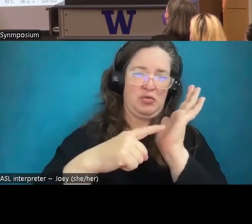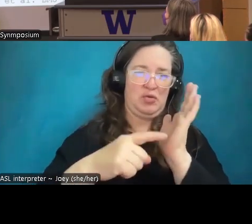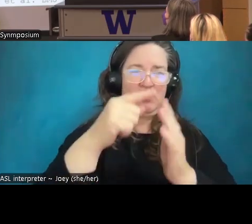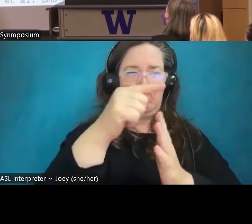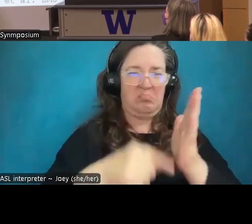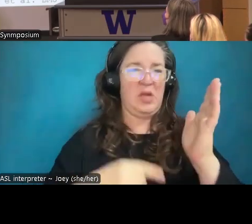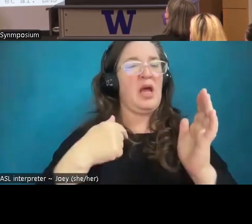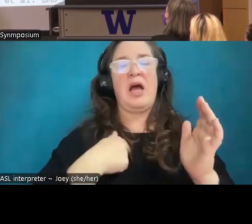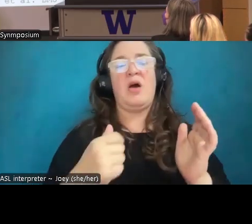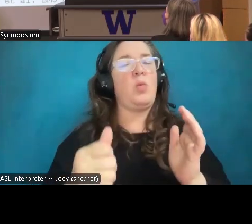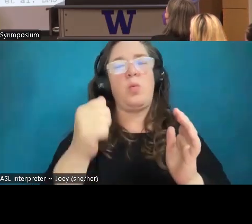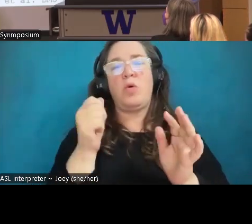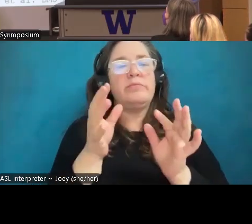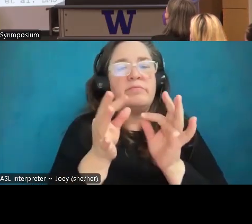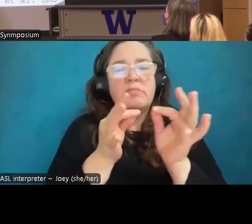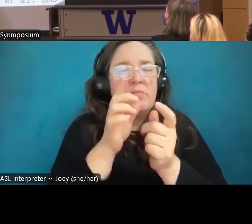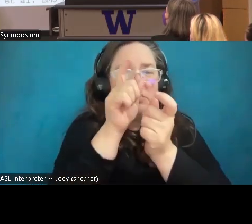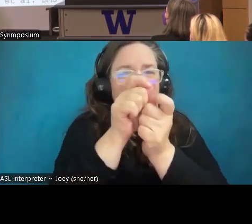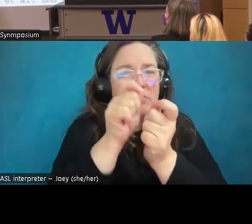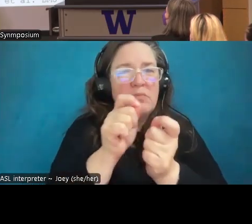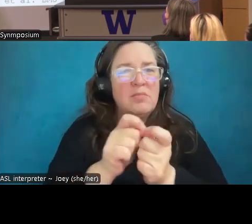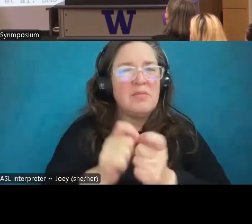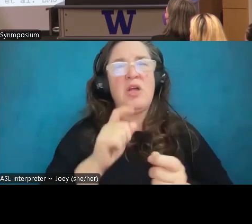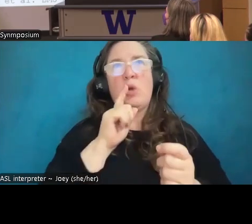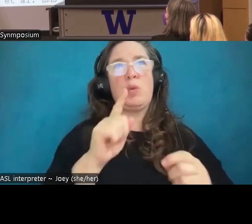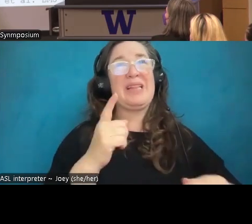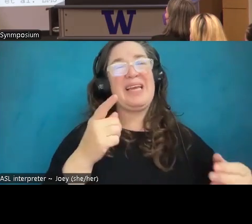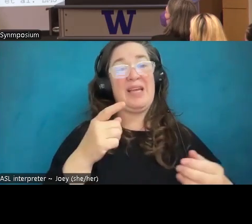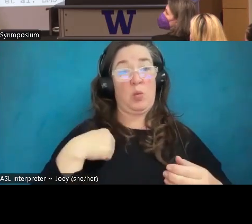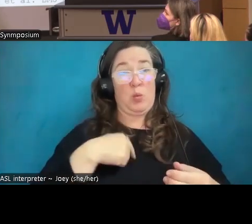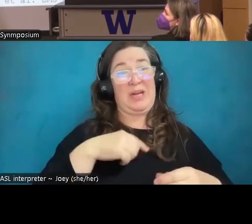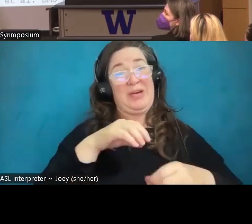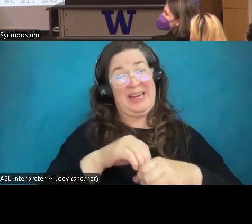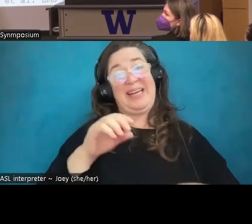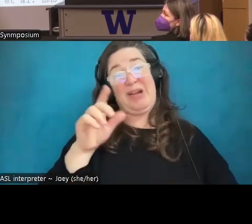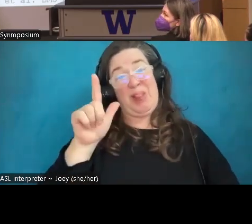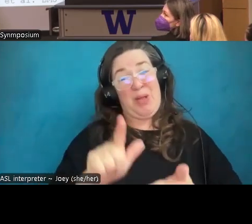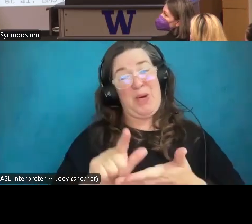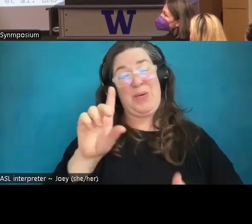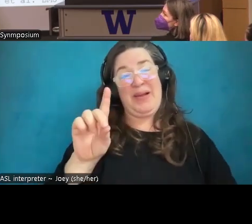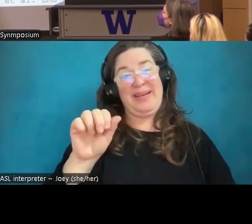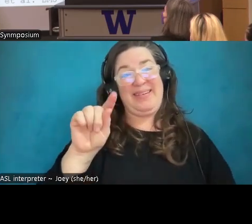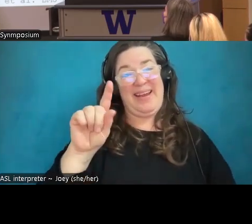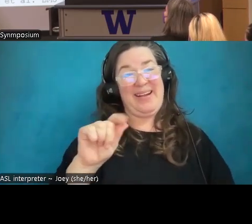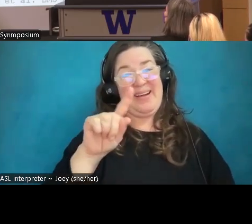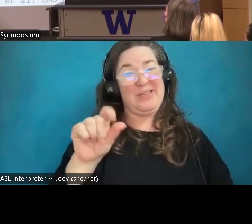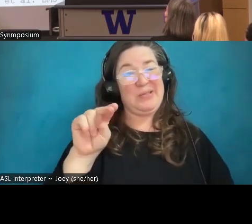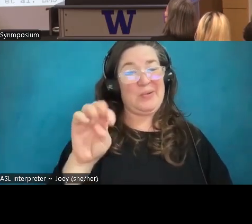great detail because, again, this is a very low data zone. We're in the situation where we don't have a lot of